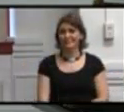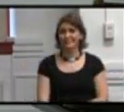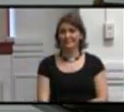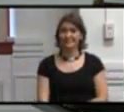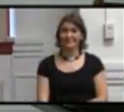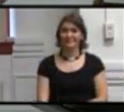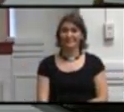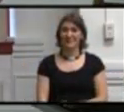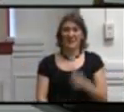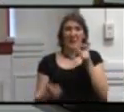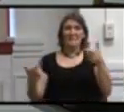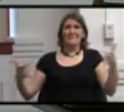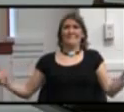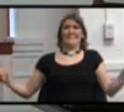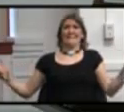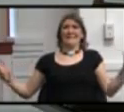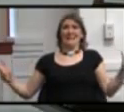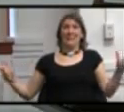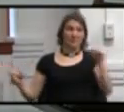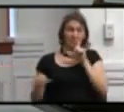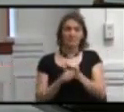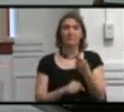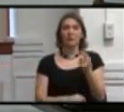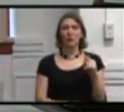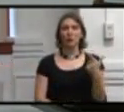know, really large, like big.